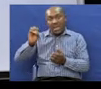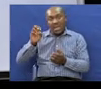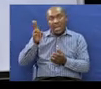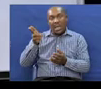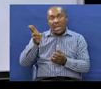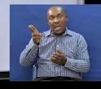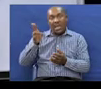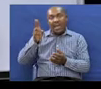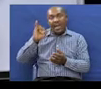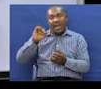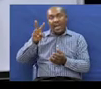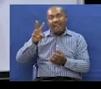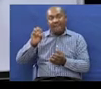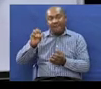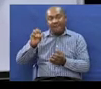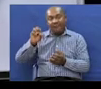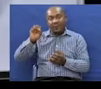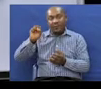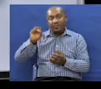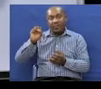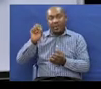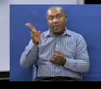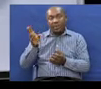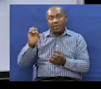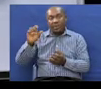Chlorate plus manganese 4 oxide.